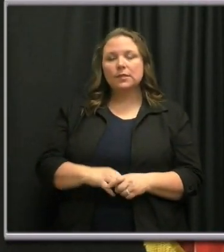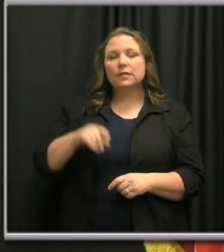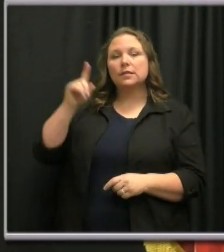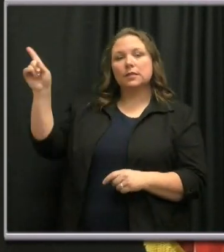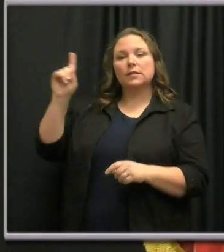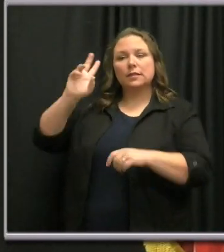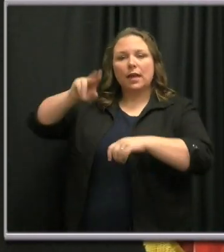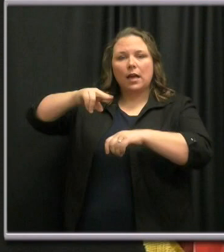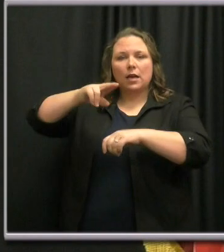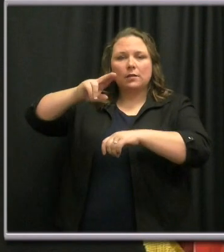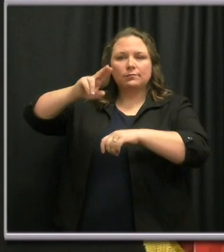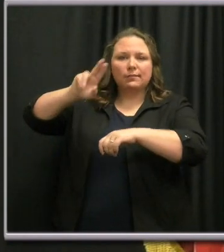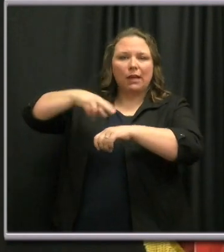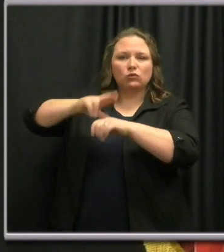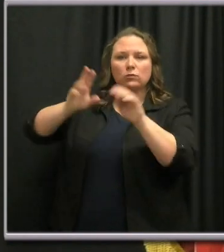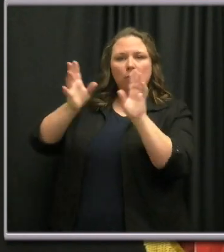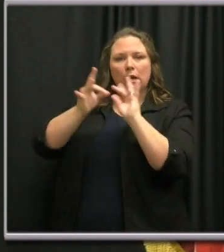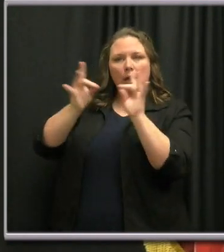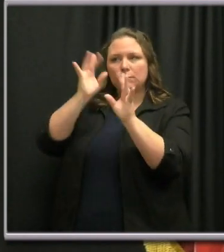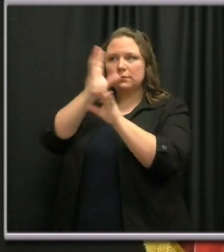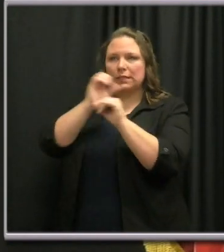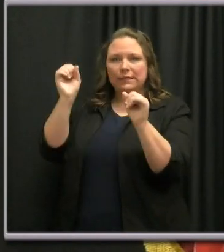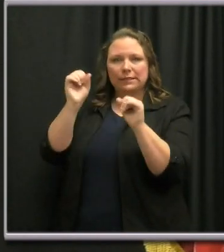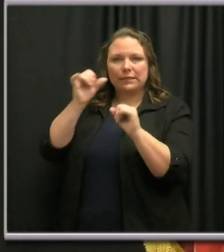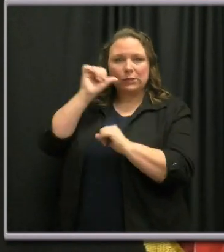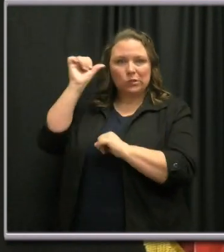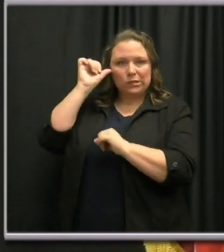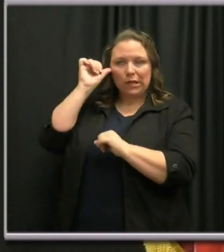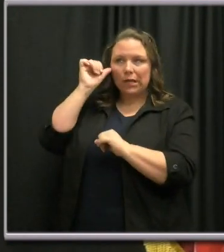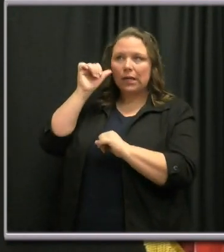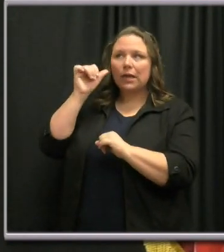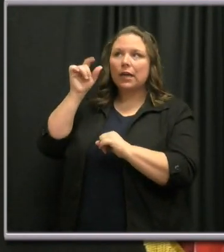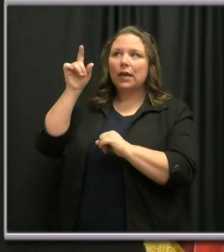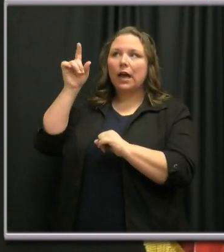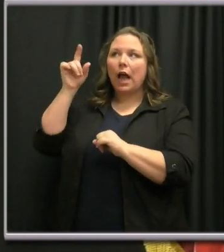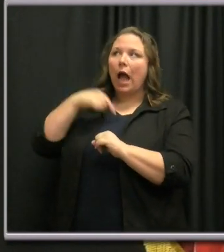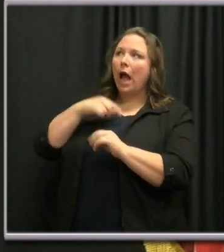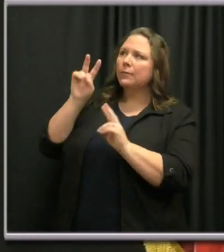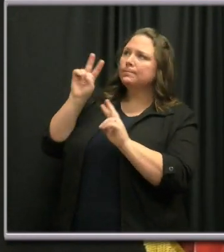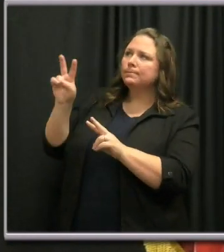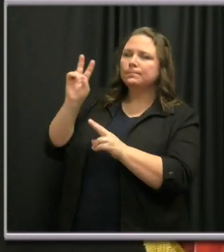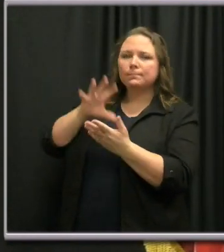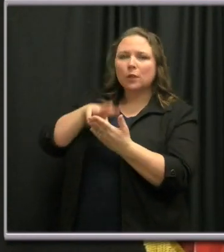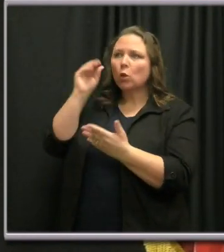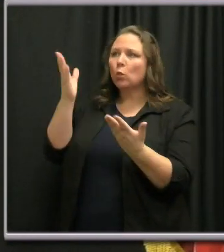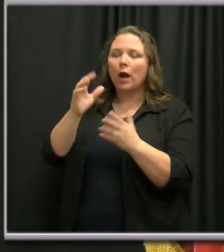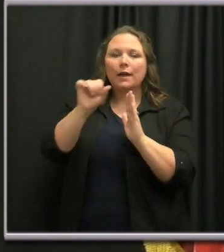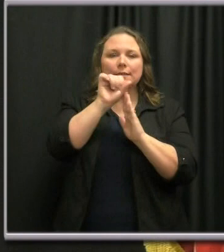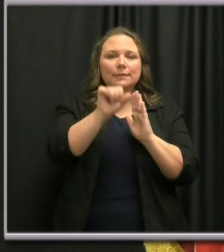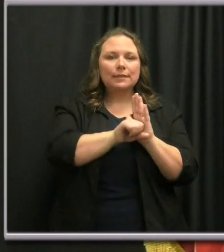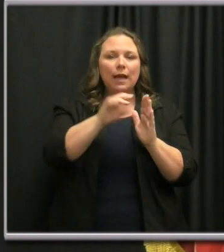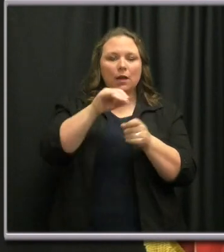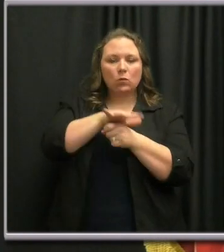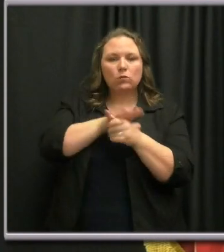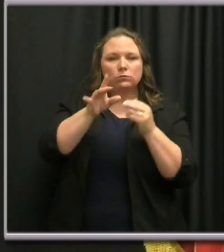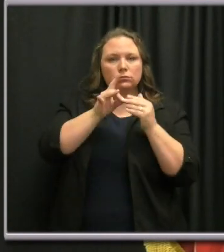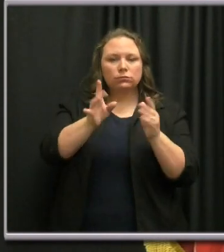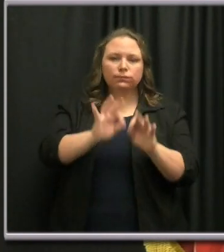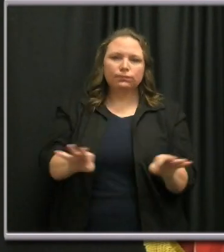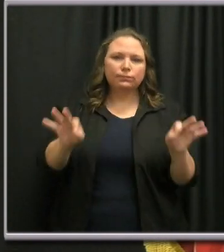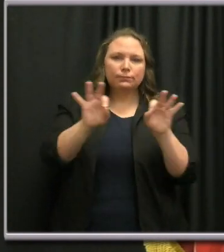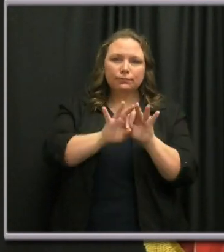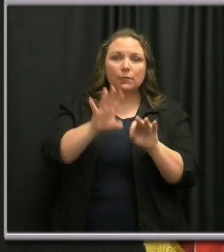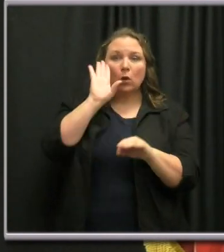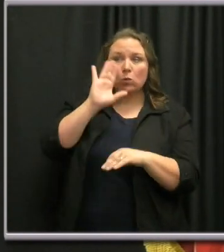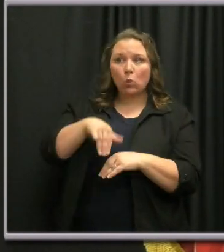comment on this is state and local leadership is very important in this. I know Governor